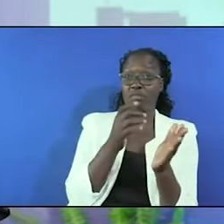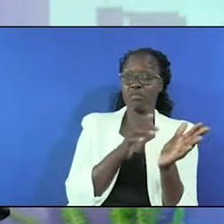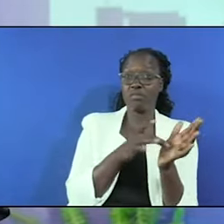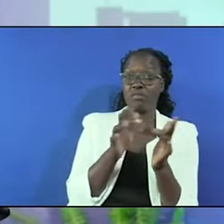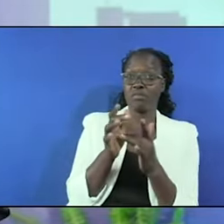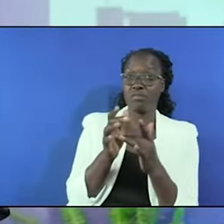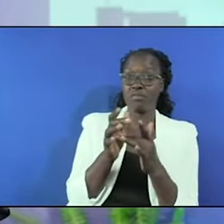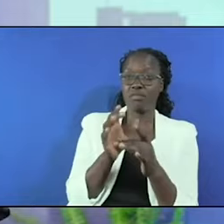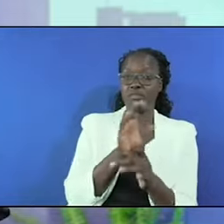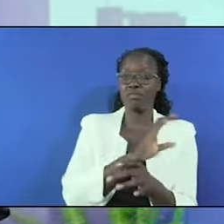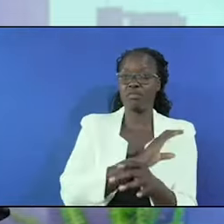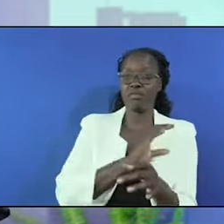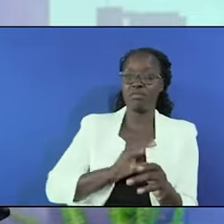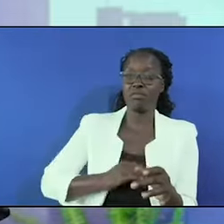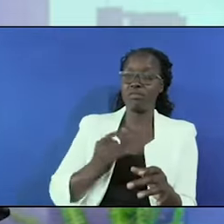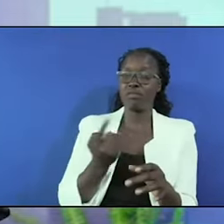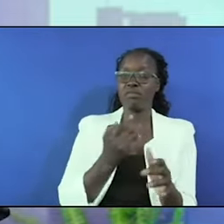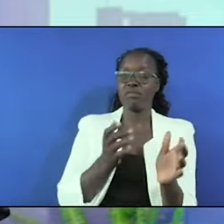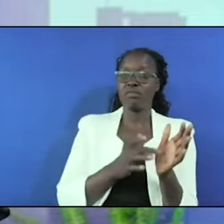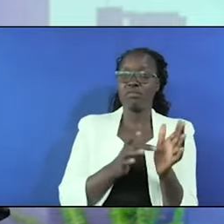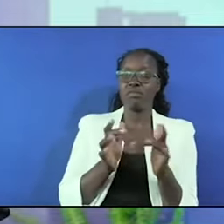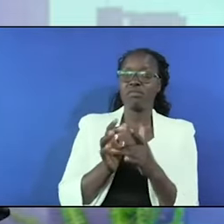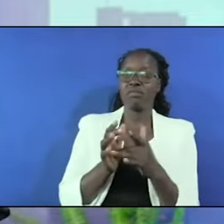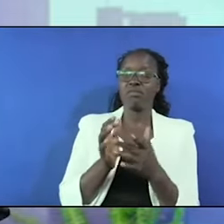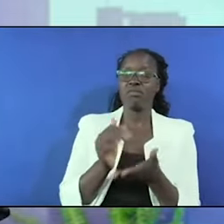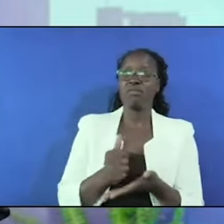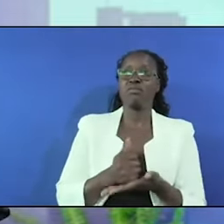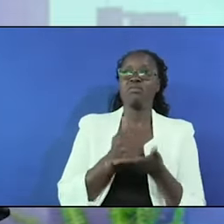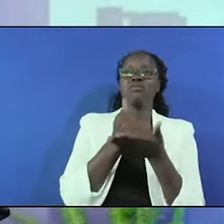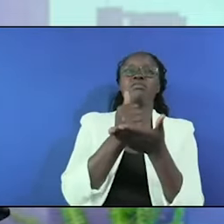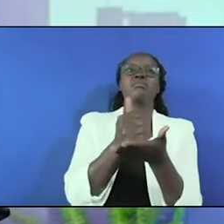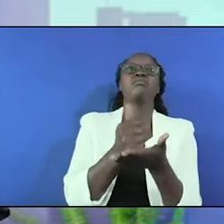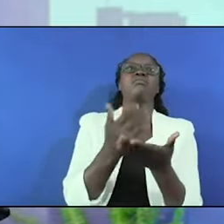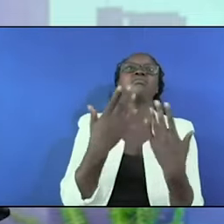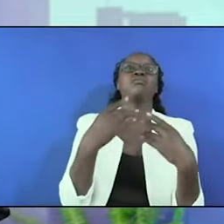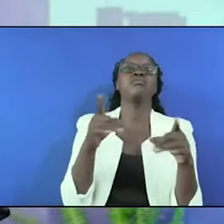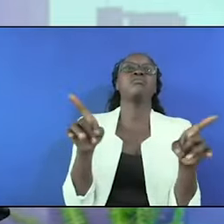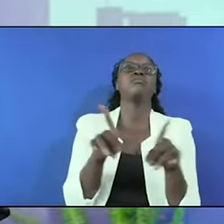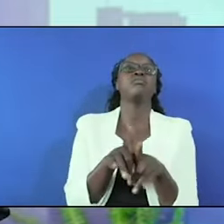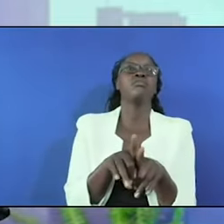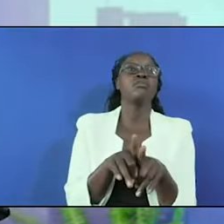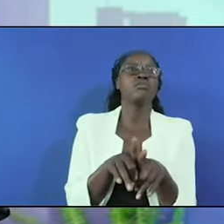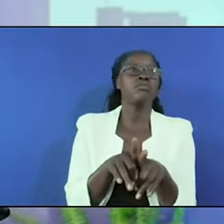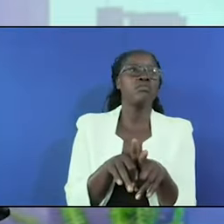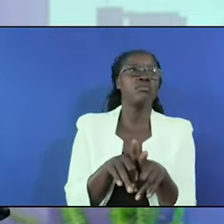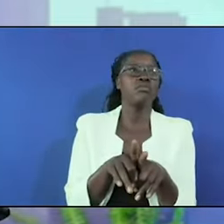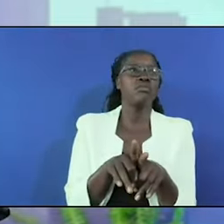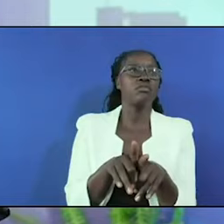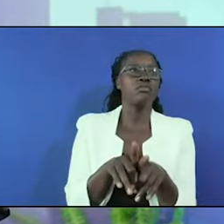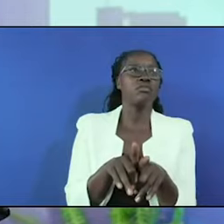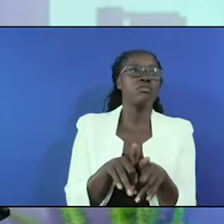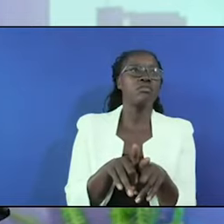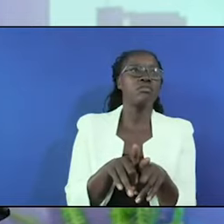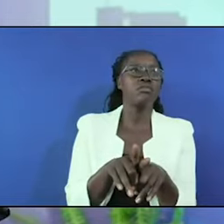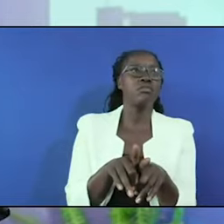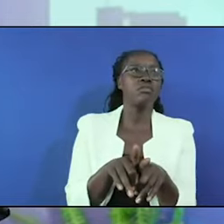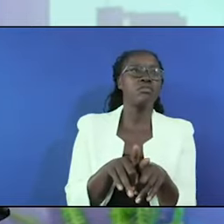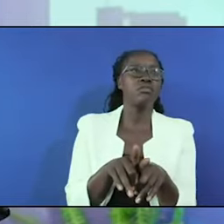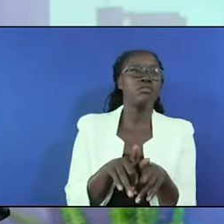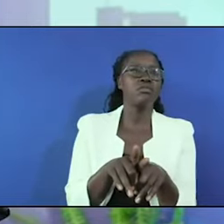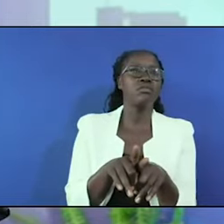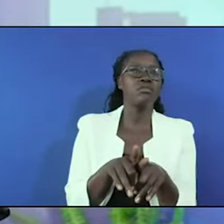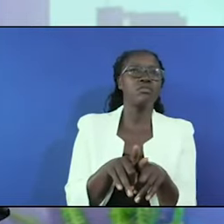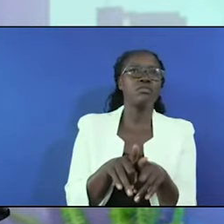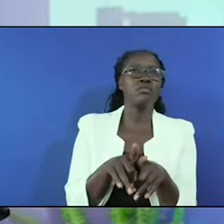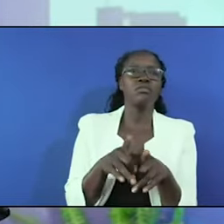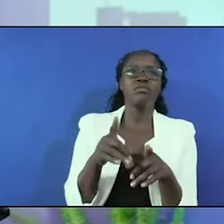Christ. It is only Jesus Christ who can help such kind of people. It is today 20 years down the